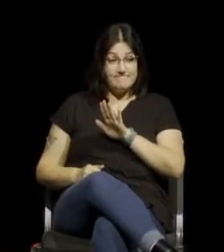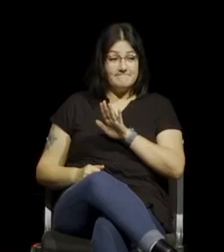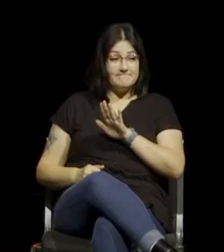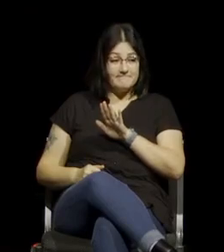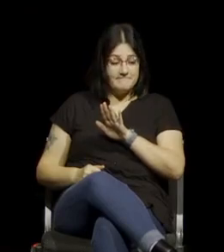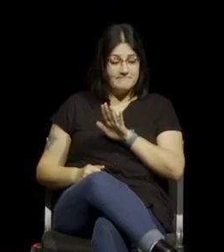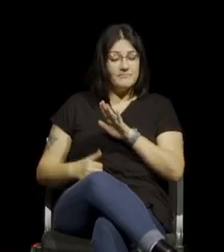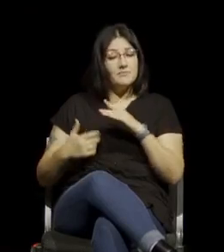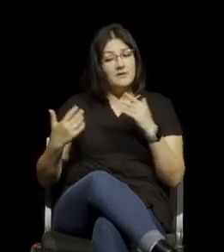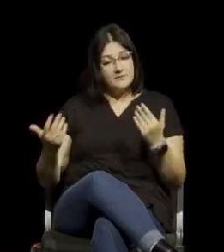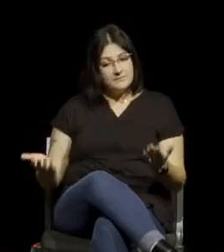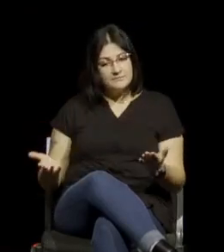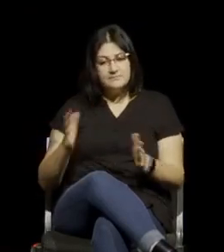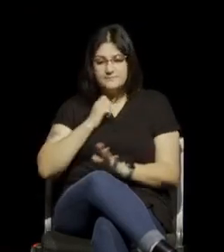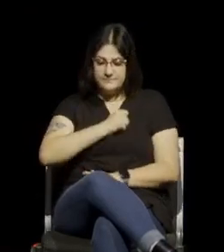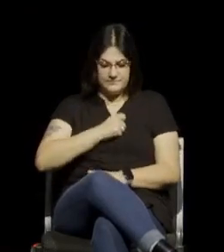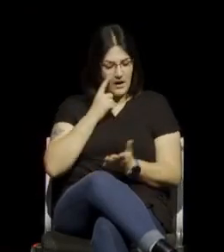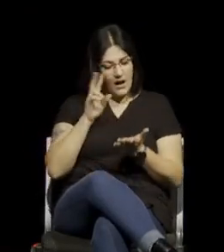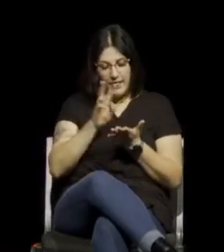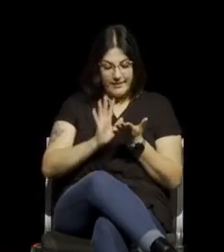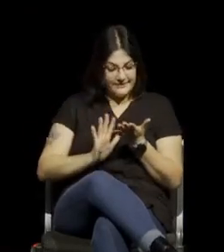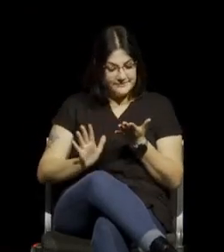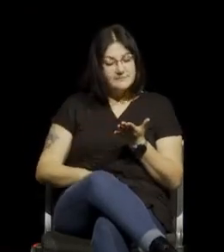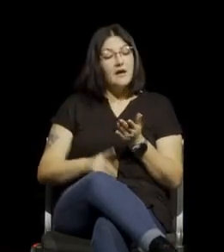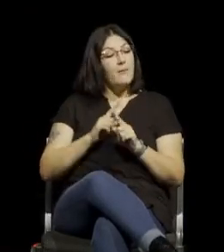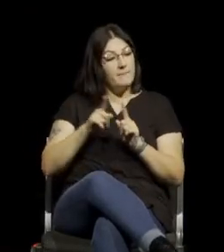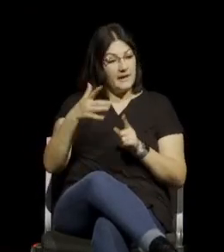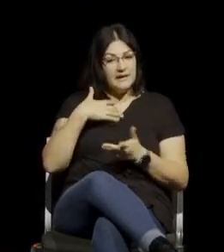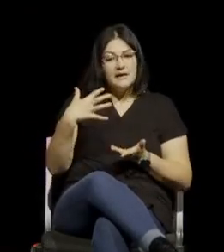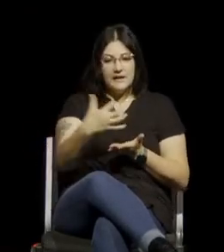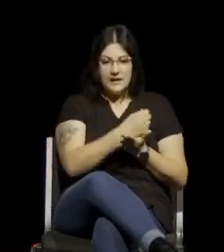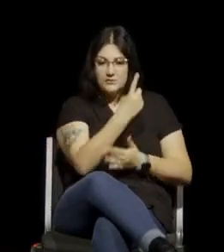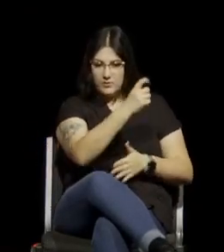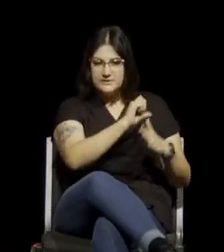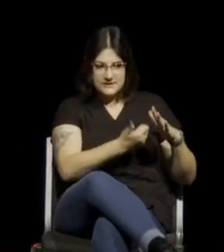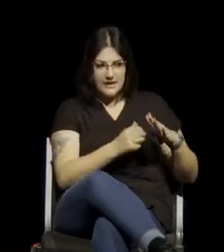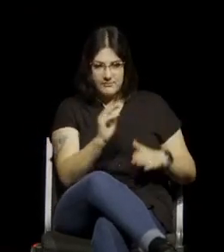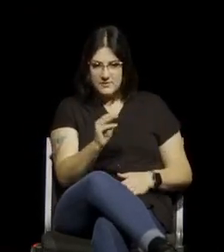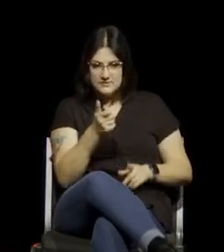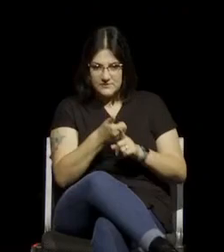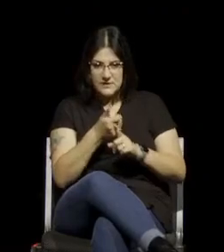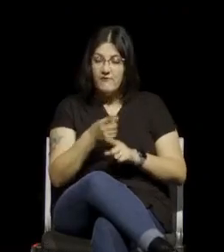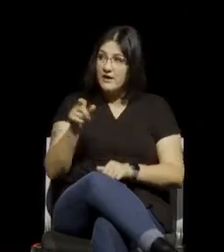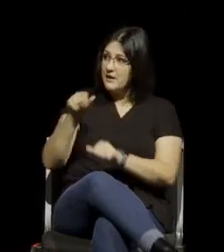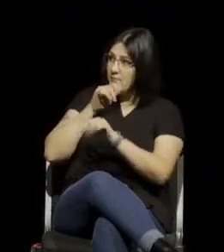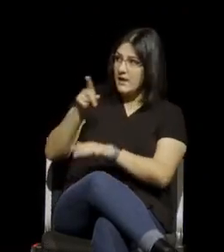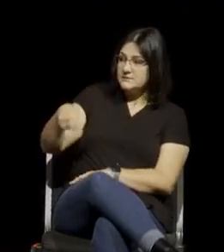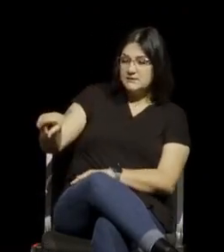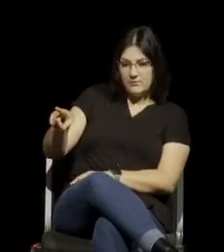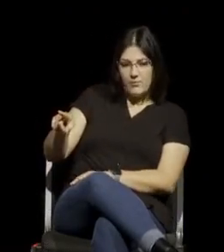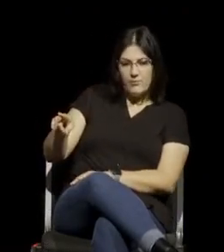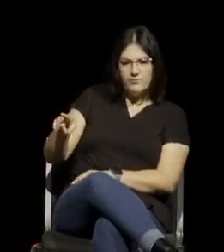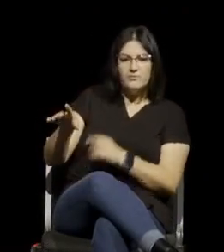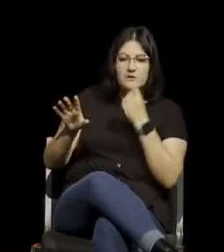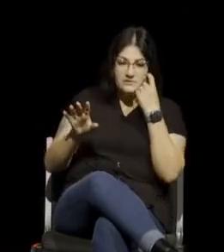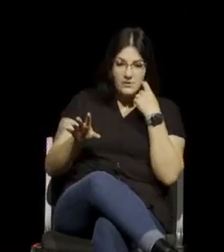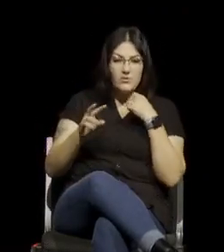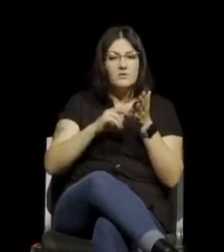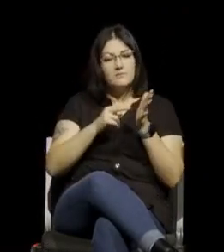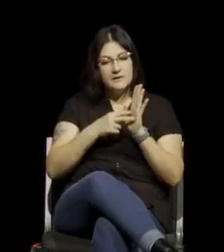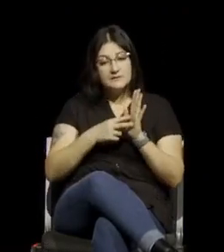And so, I'm sorry, lost my spot. Yet he collected a tenth from Abraham and blessed him who had the promises. So he's saying,